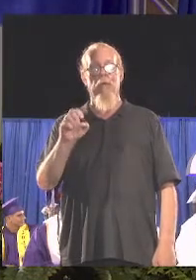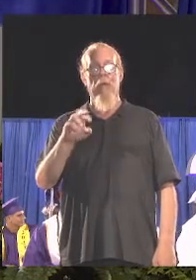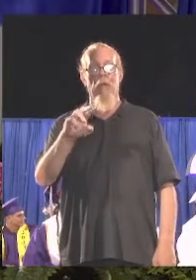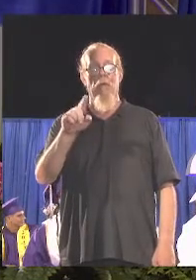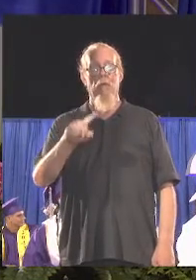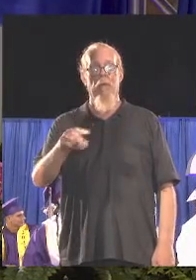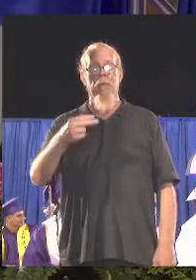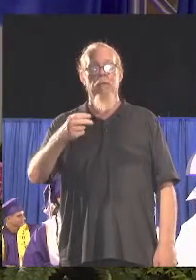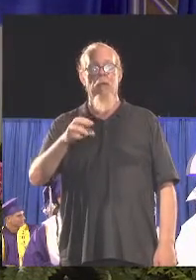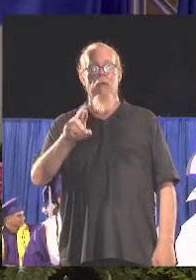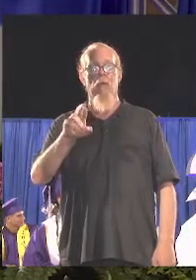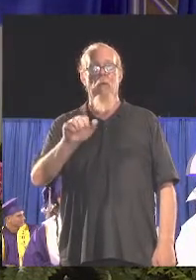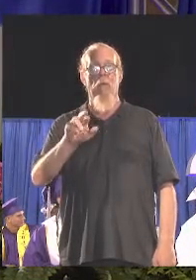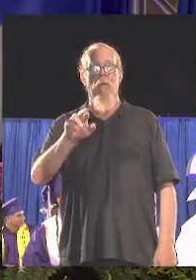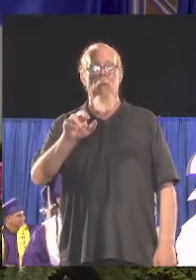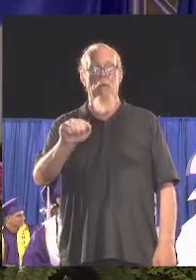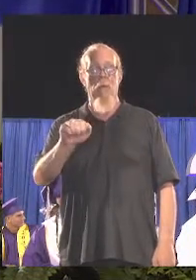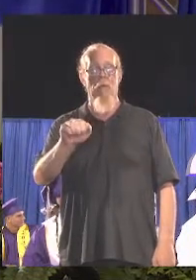Palo Alto College.